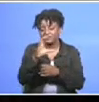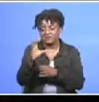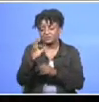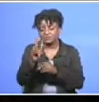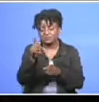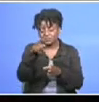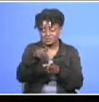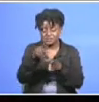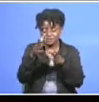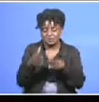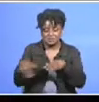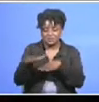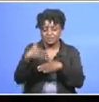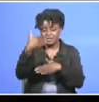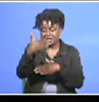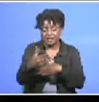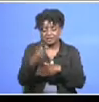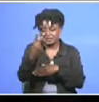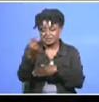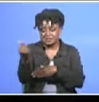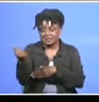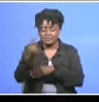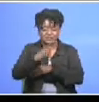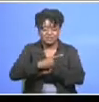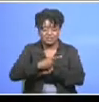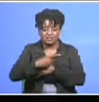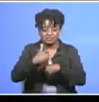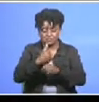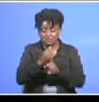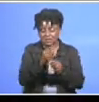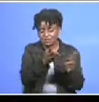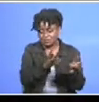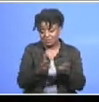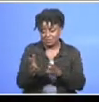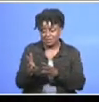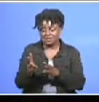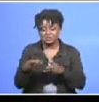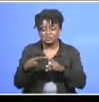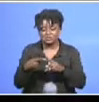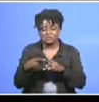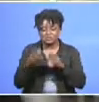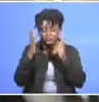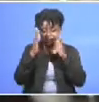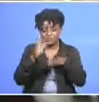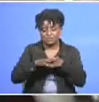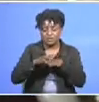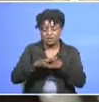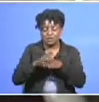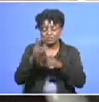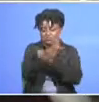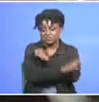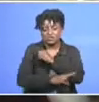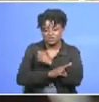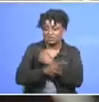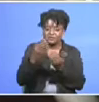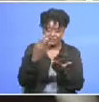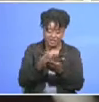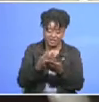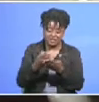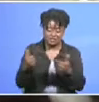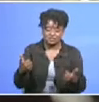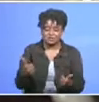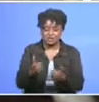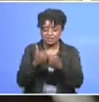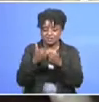the next several days, map out strategies to address regional financial challenges. As they map out these strategies, the regional